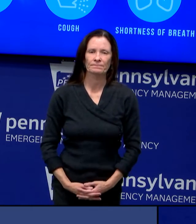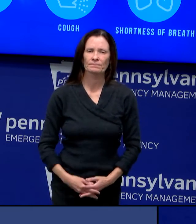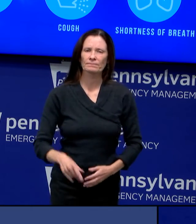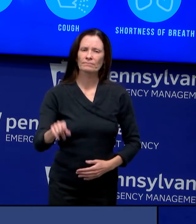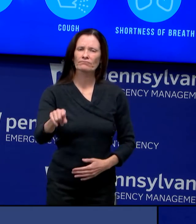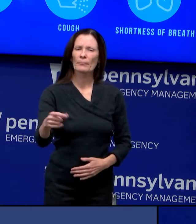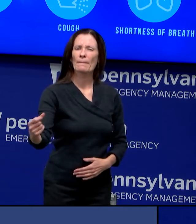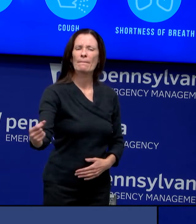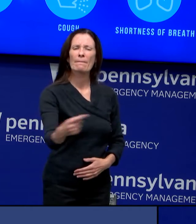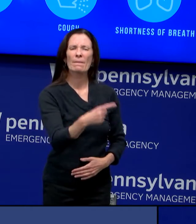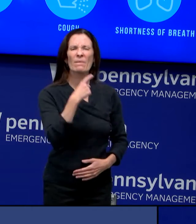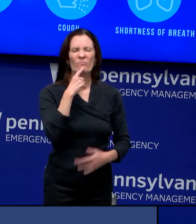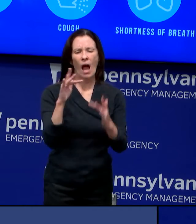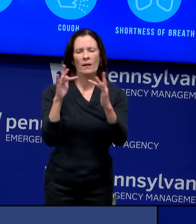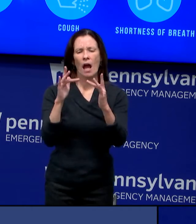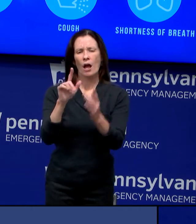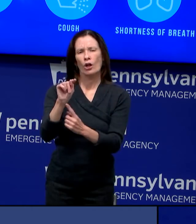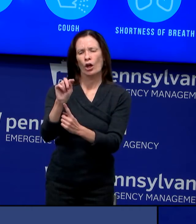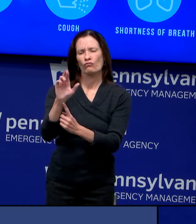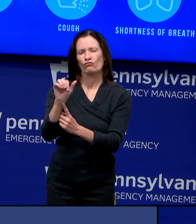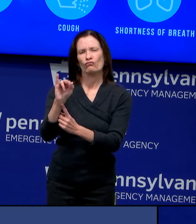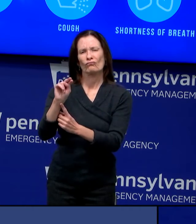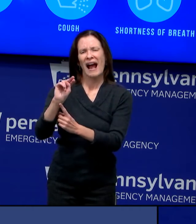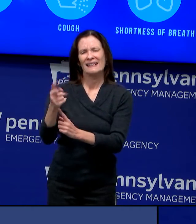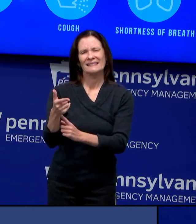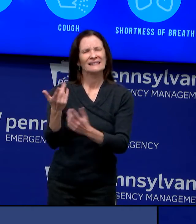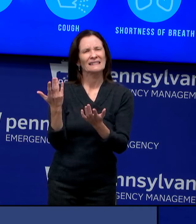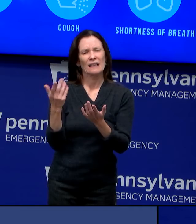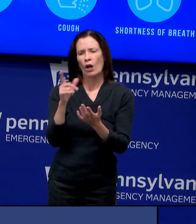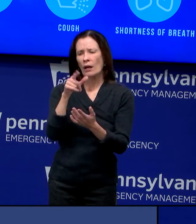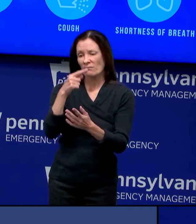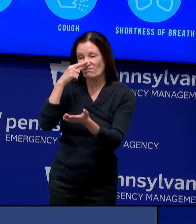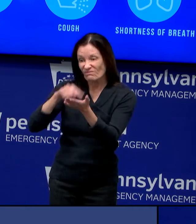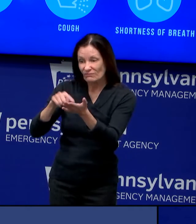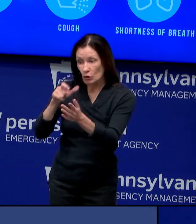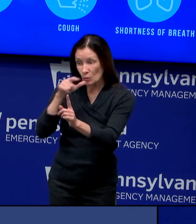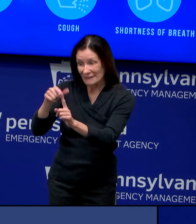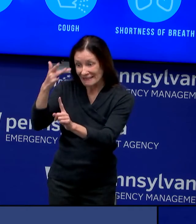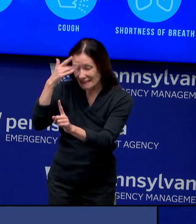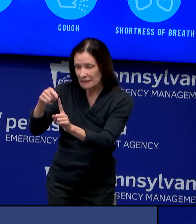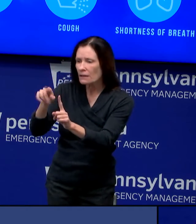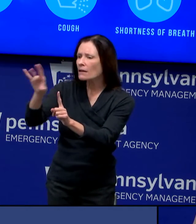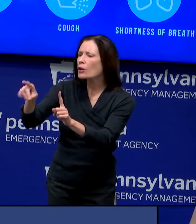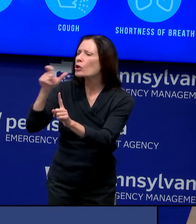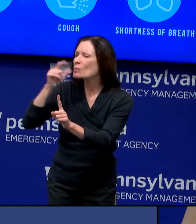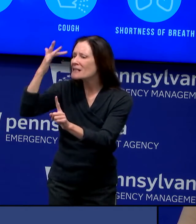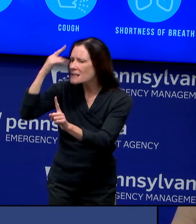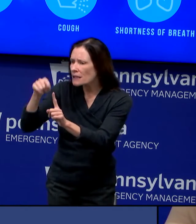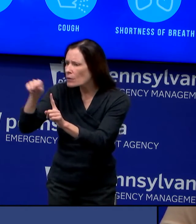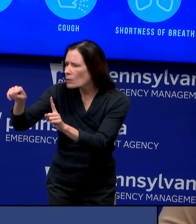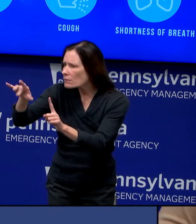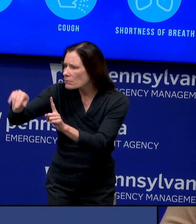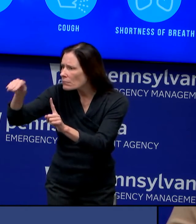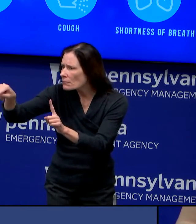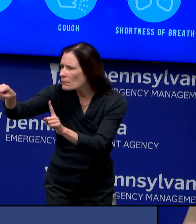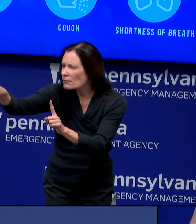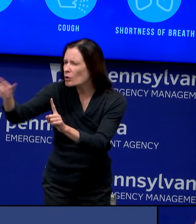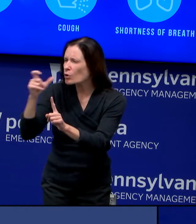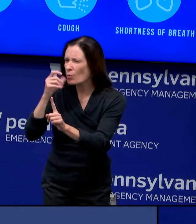how contact tracing will be done. A lot of the work will be done by our absolutely fantastic public health nurses